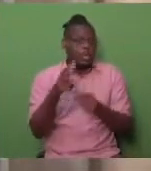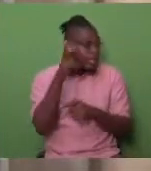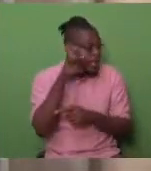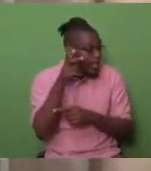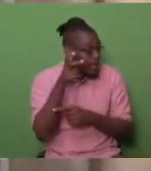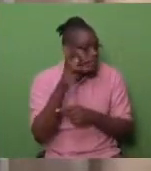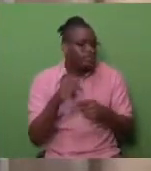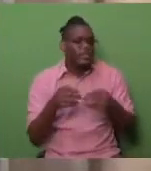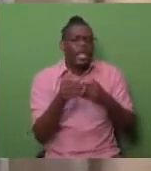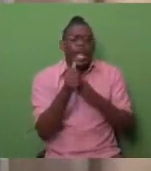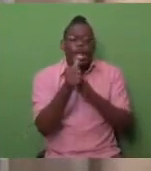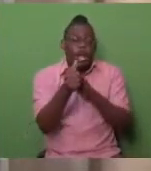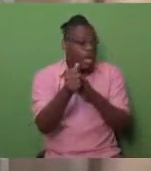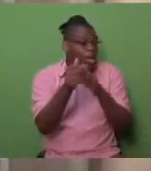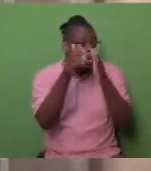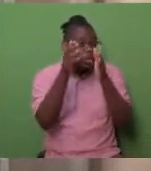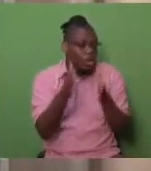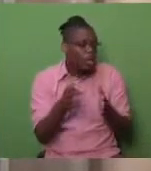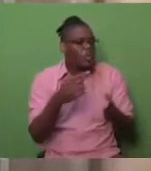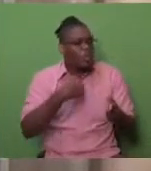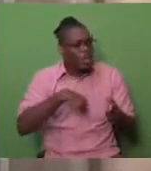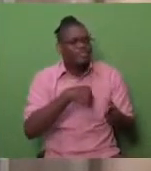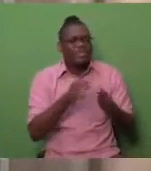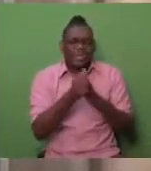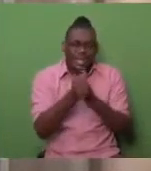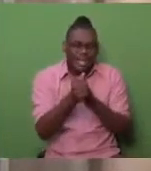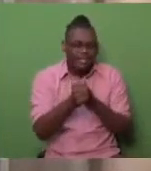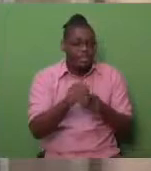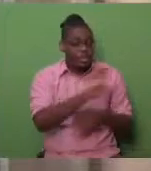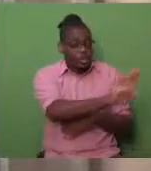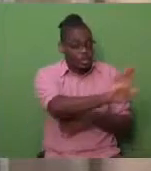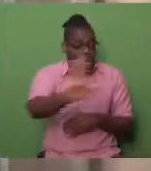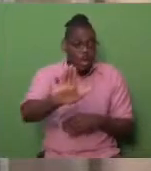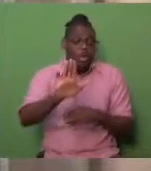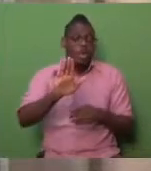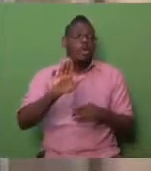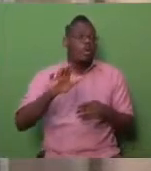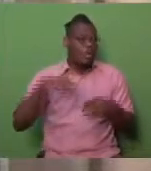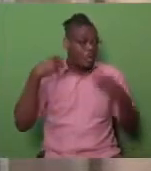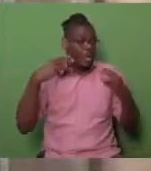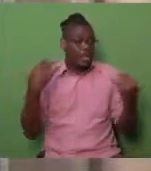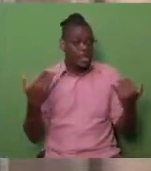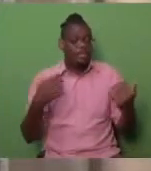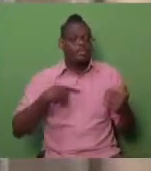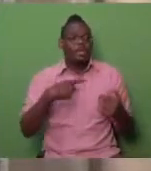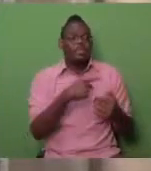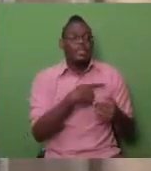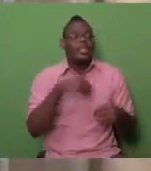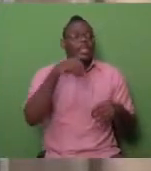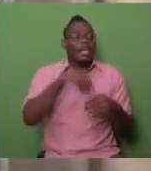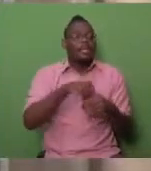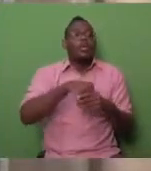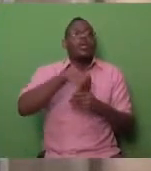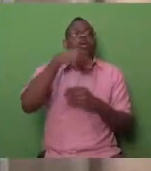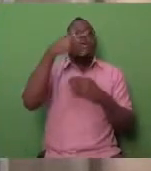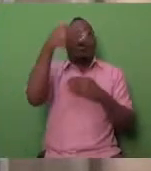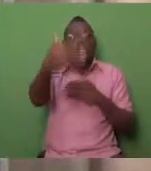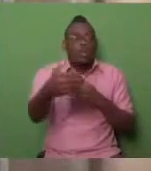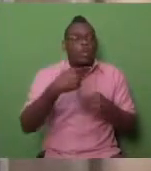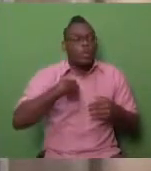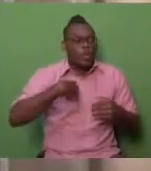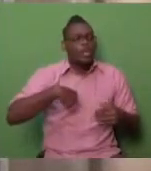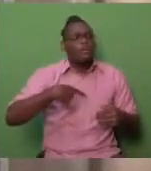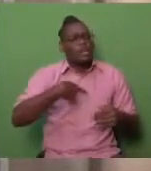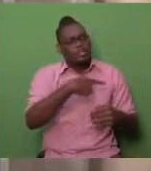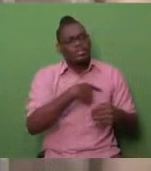parliament. I turn now, Madam, to look at some of the failures of this government and of this Minister of